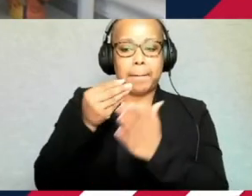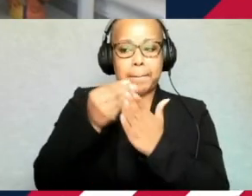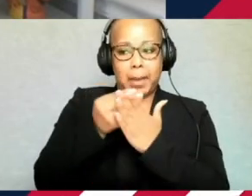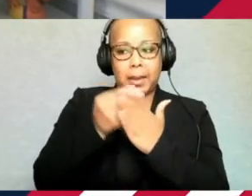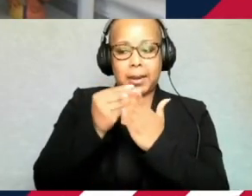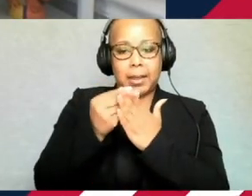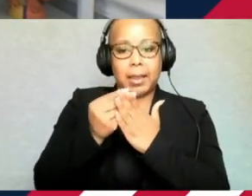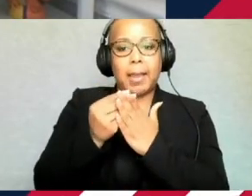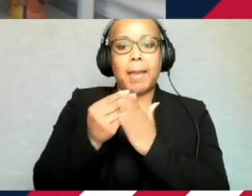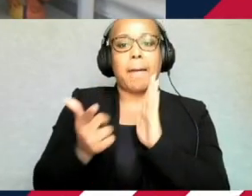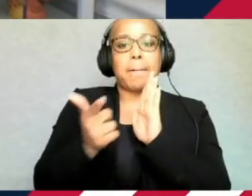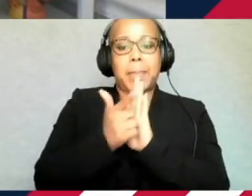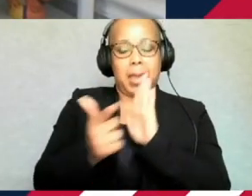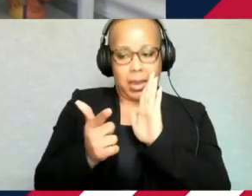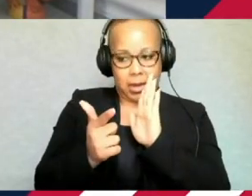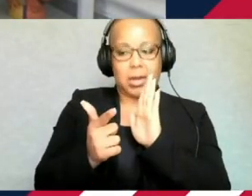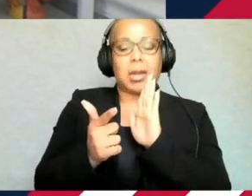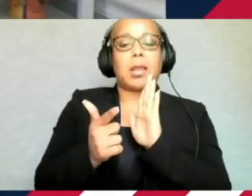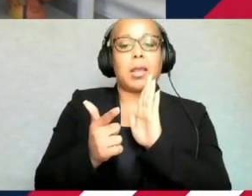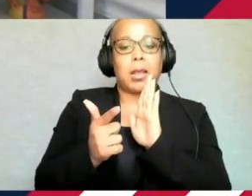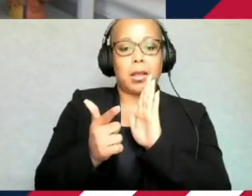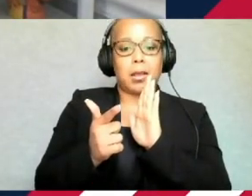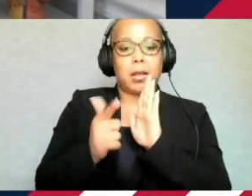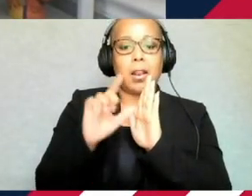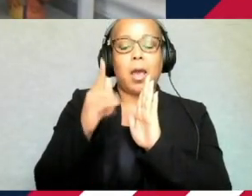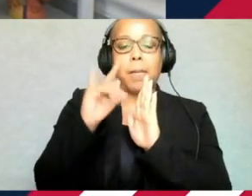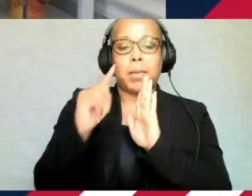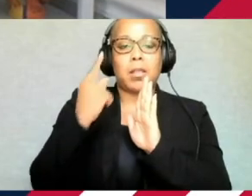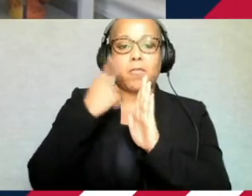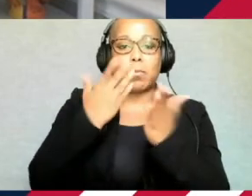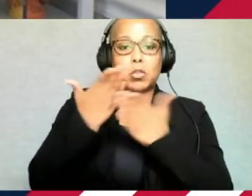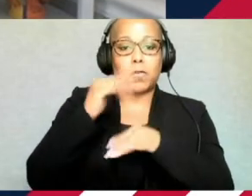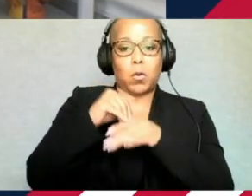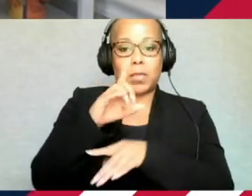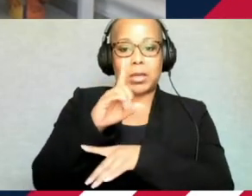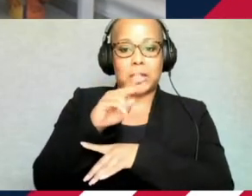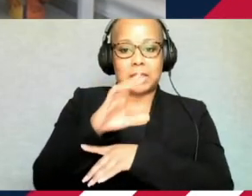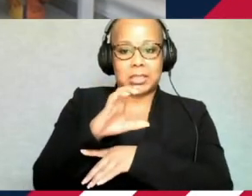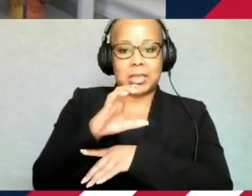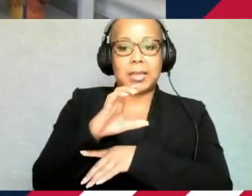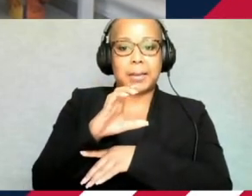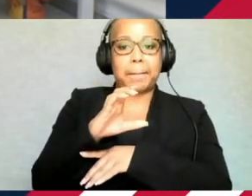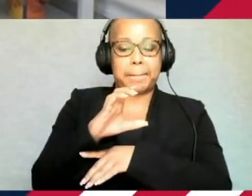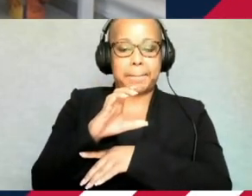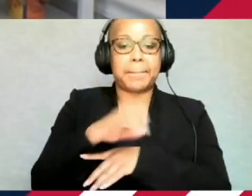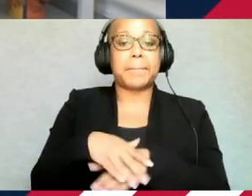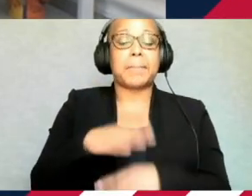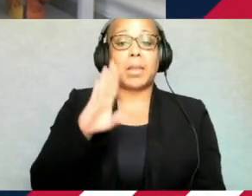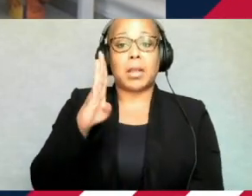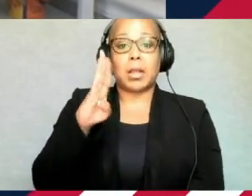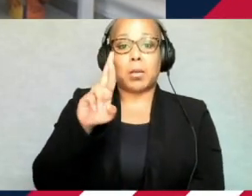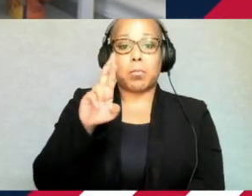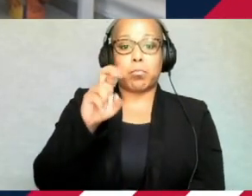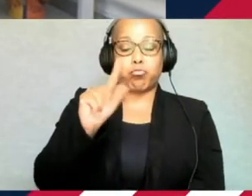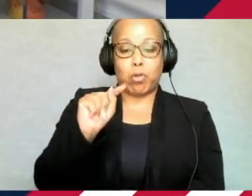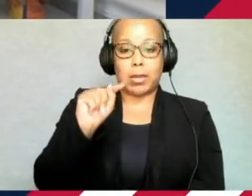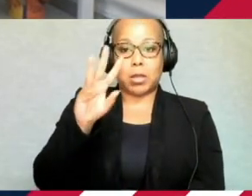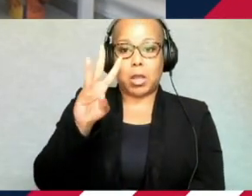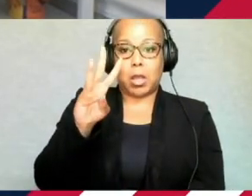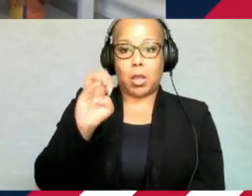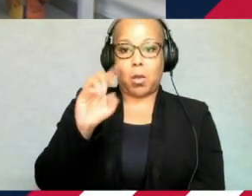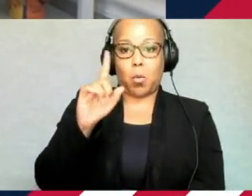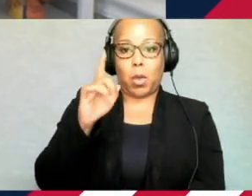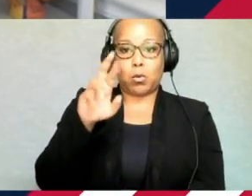corporate lobbyists from serving on the DNC. I will now recognize Brent Welder to